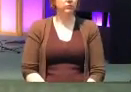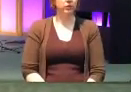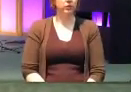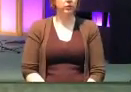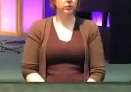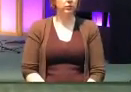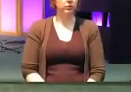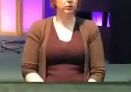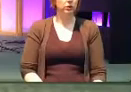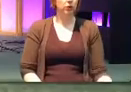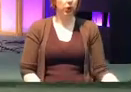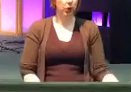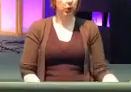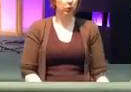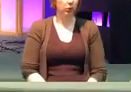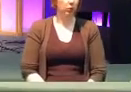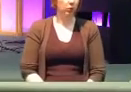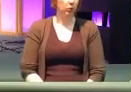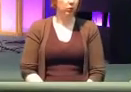church.